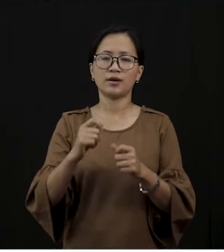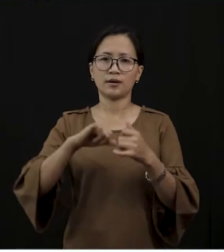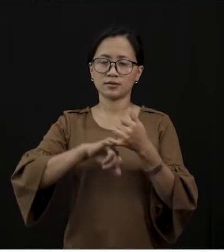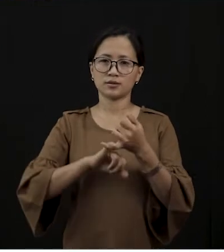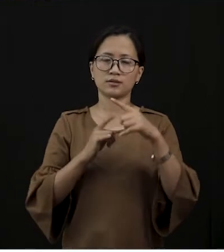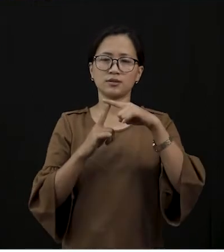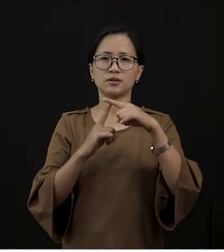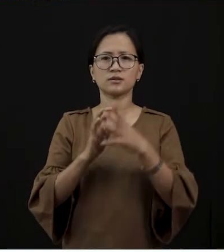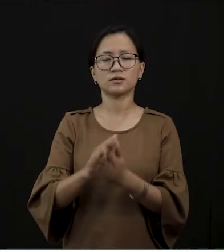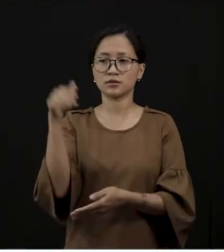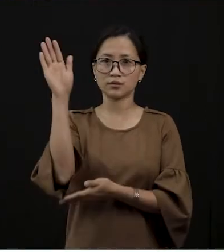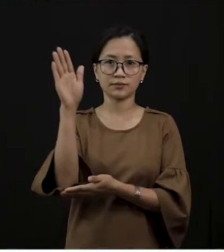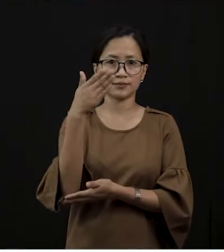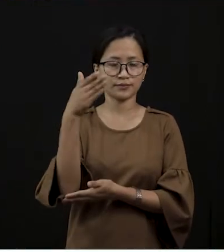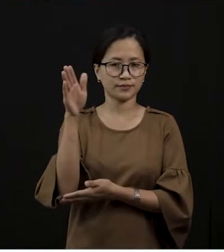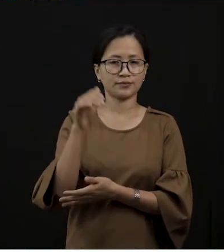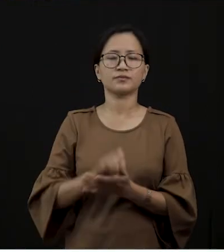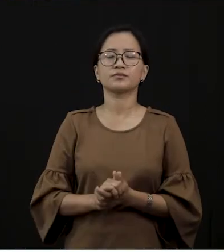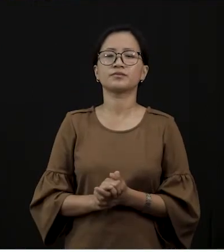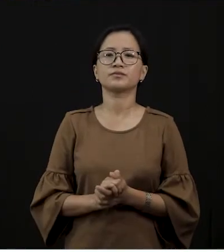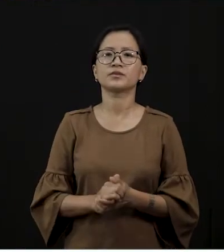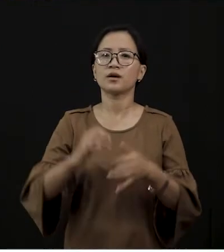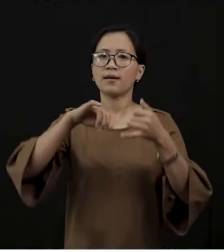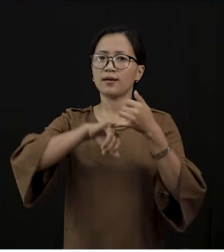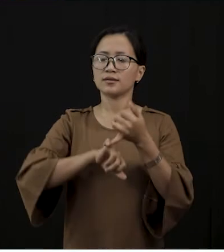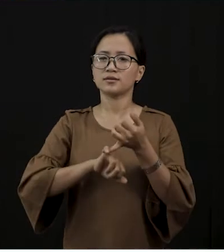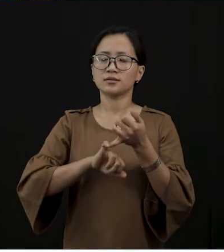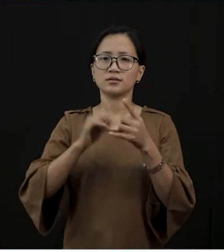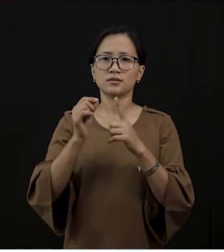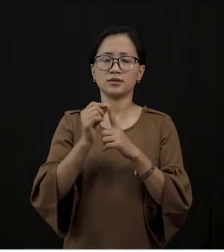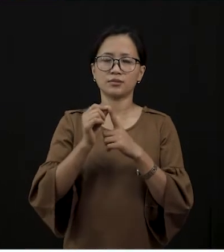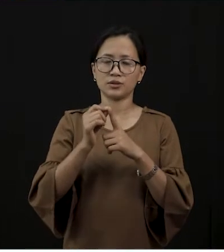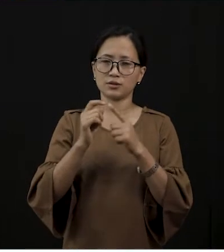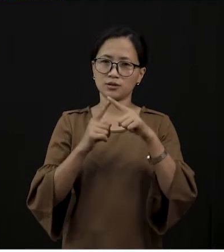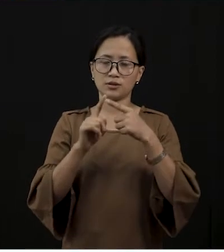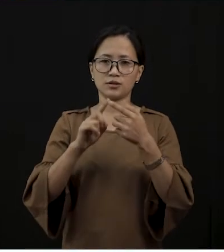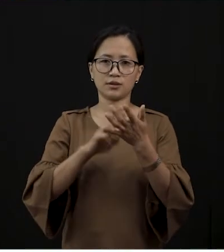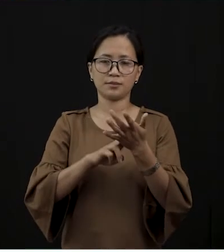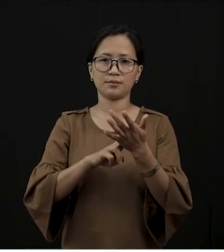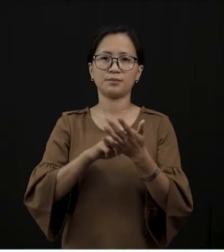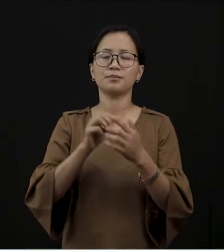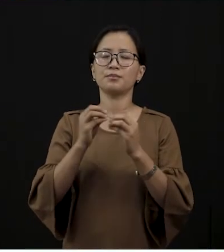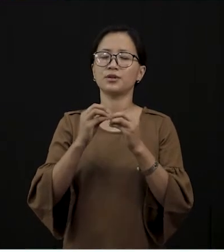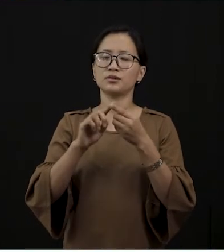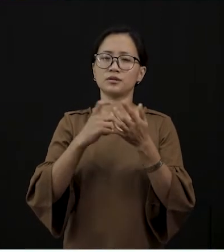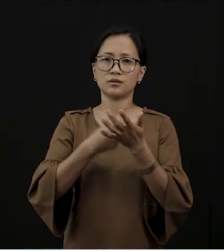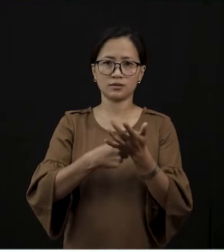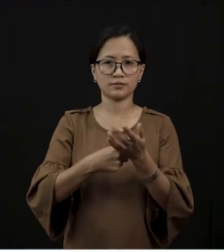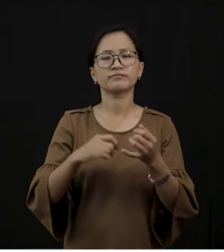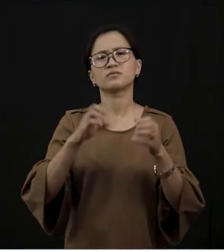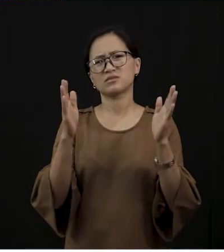U S T, August. Next, September. S E P T E M B E